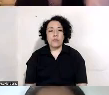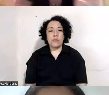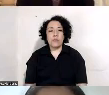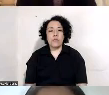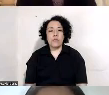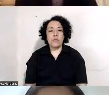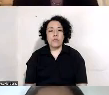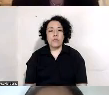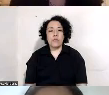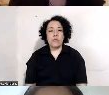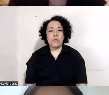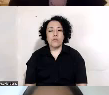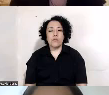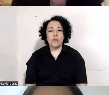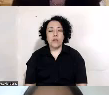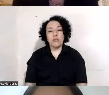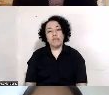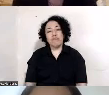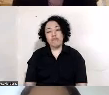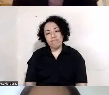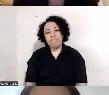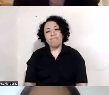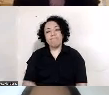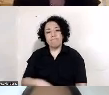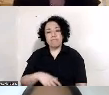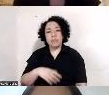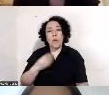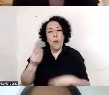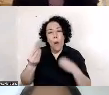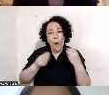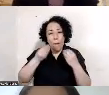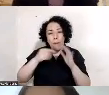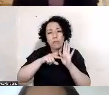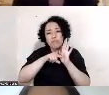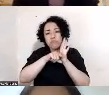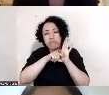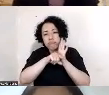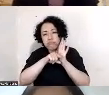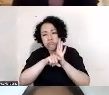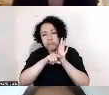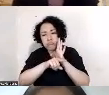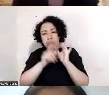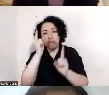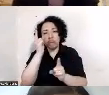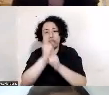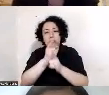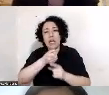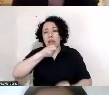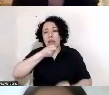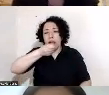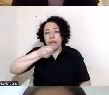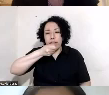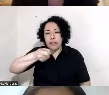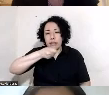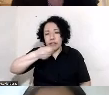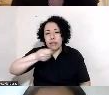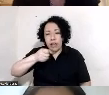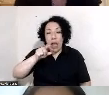excel in college? Então, uma segunda parte dessa pesquisa foi uma entrevista com prestadores de